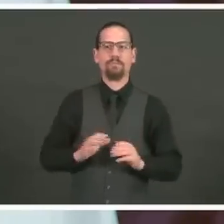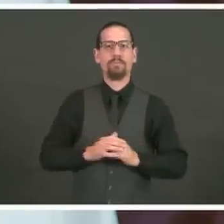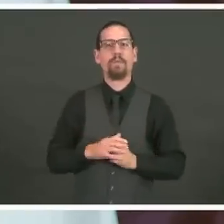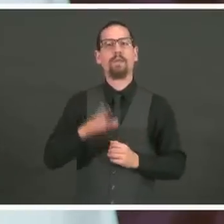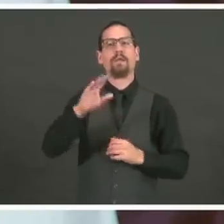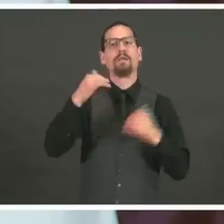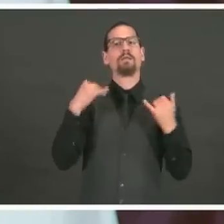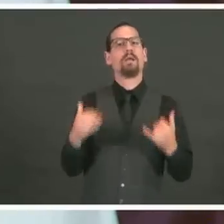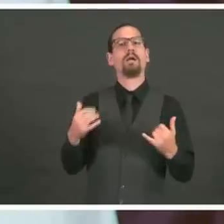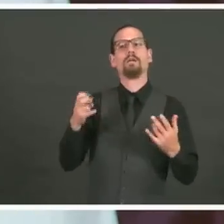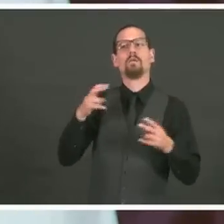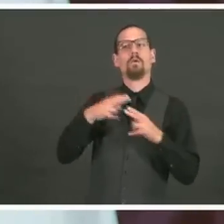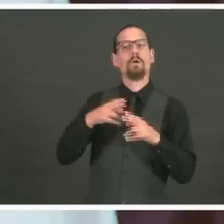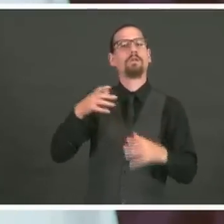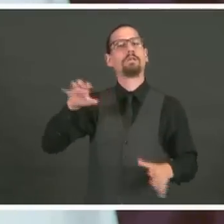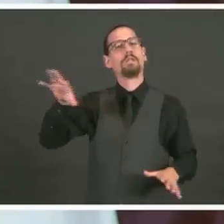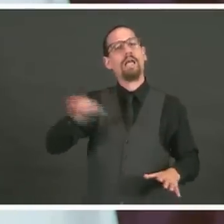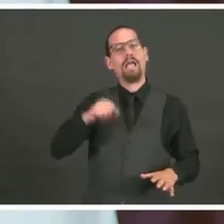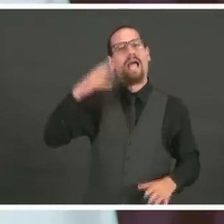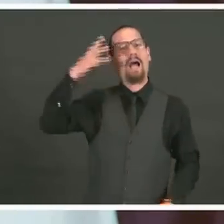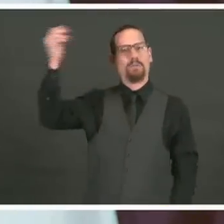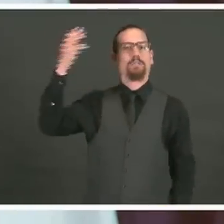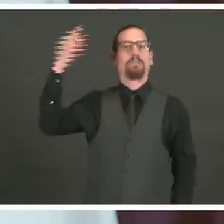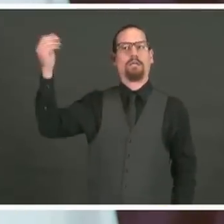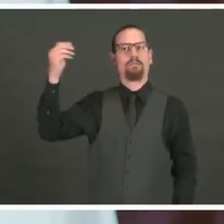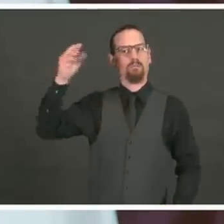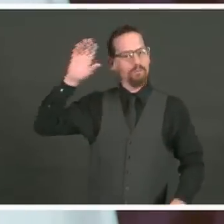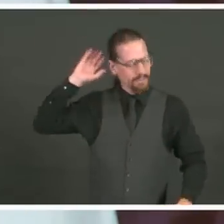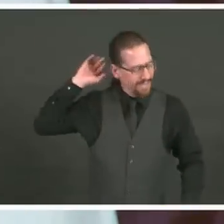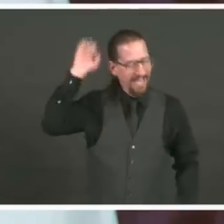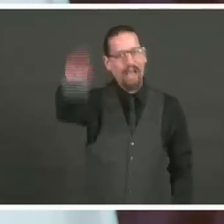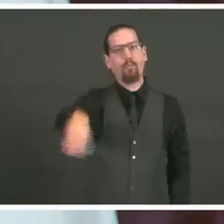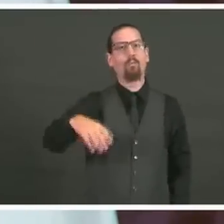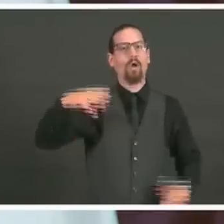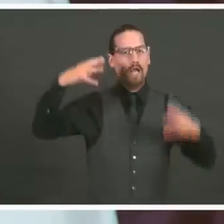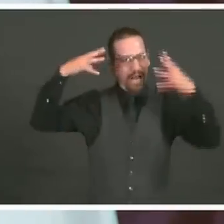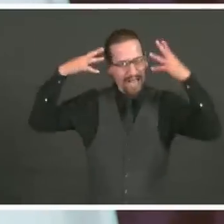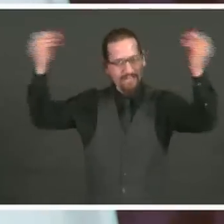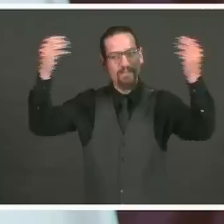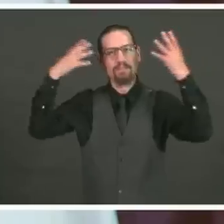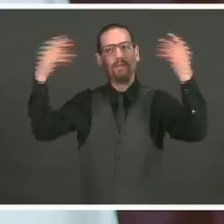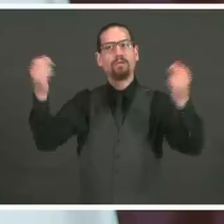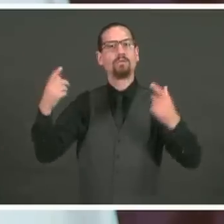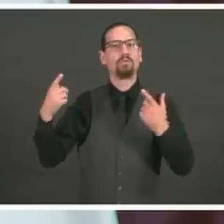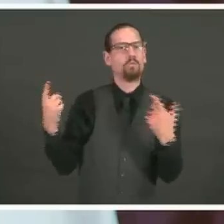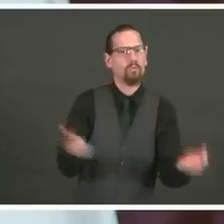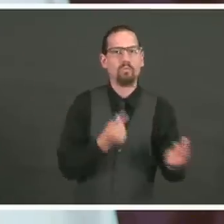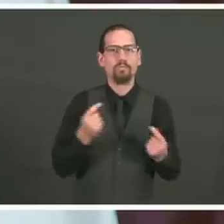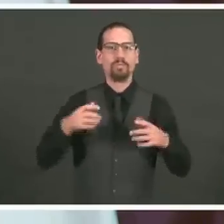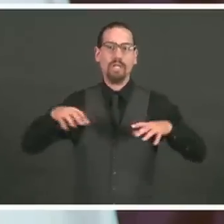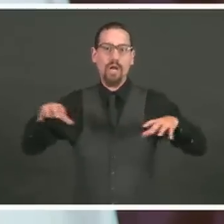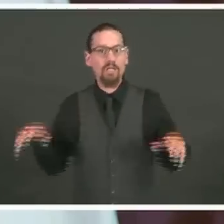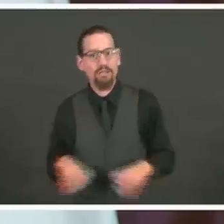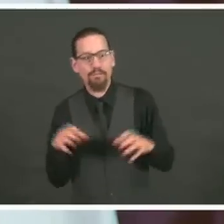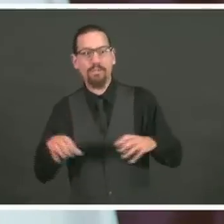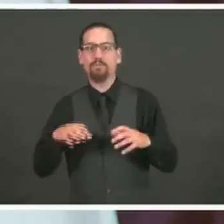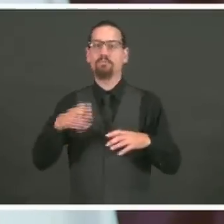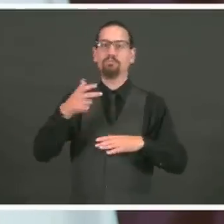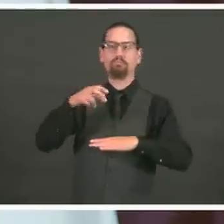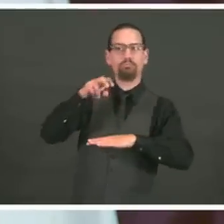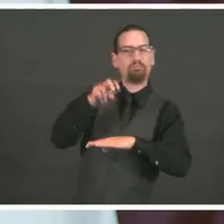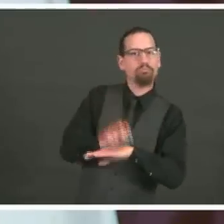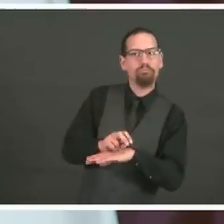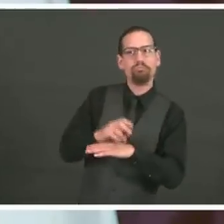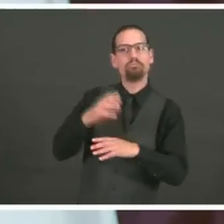campaign. And it's designed to help everybody move more activities outdoors. We put together a